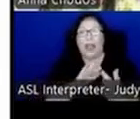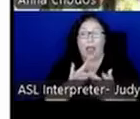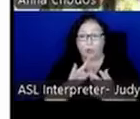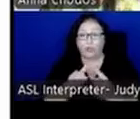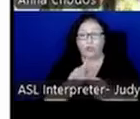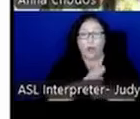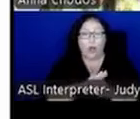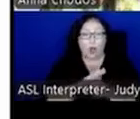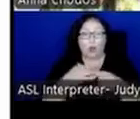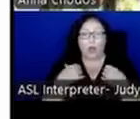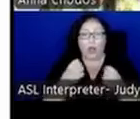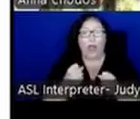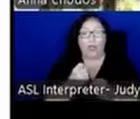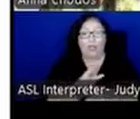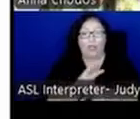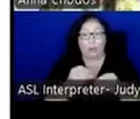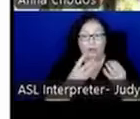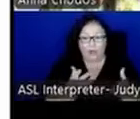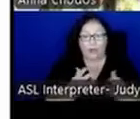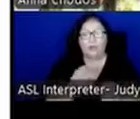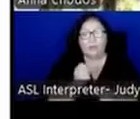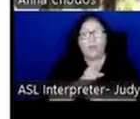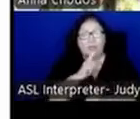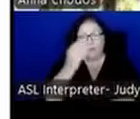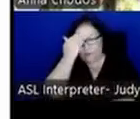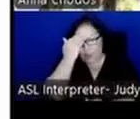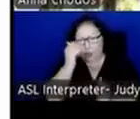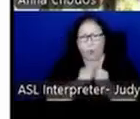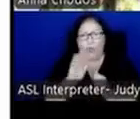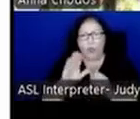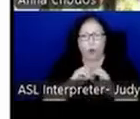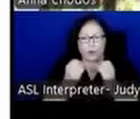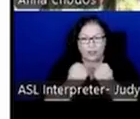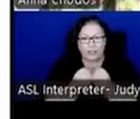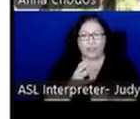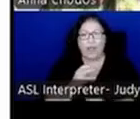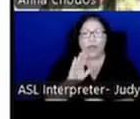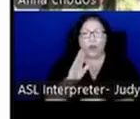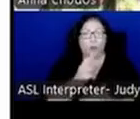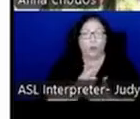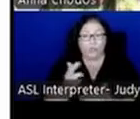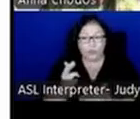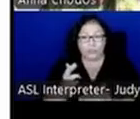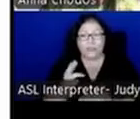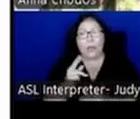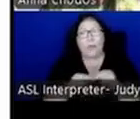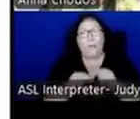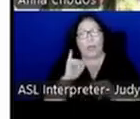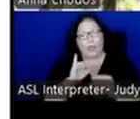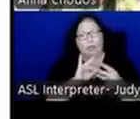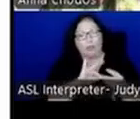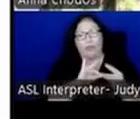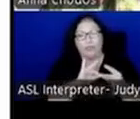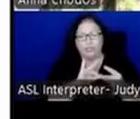familiar with your organizations and your resources. Build those relationships, because as you build those relationships, that's where